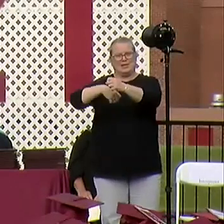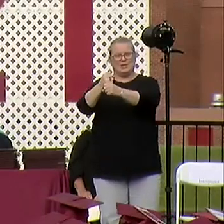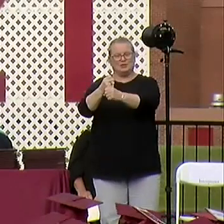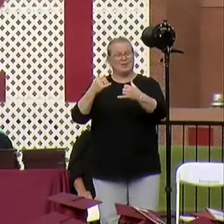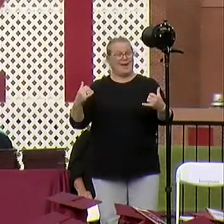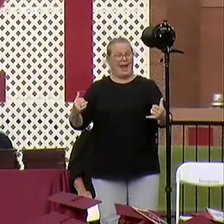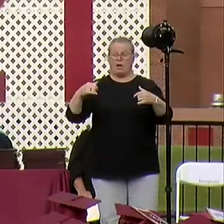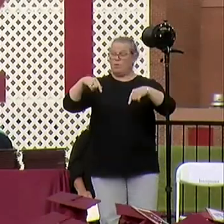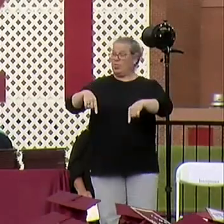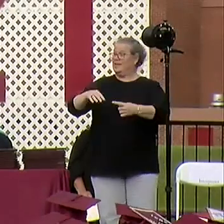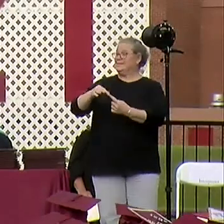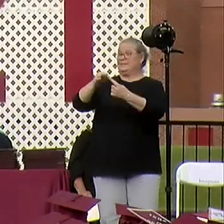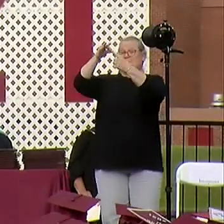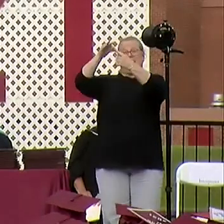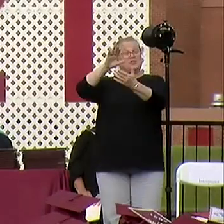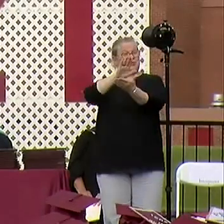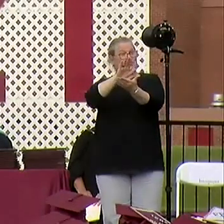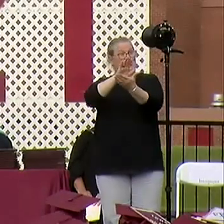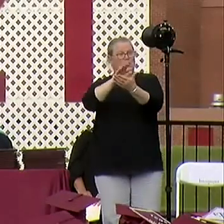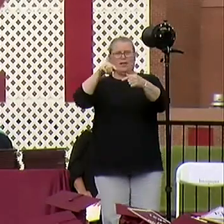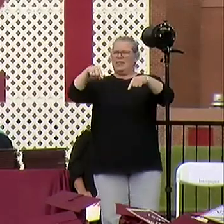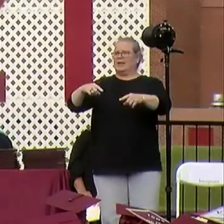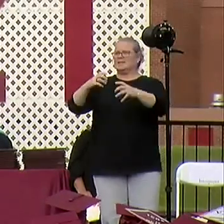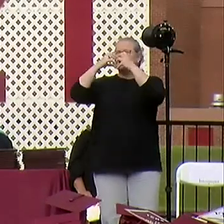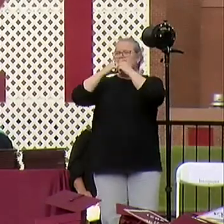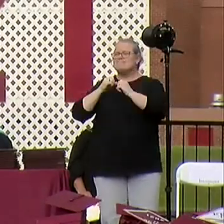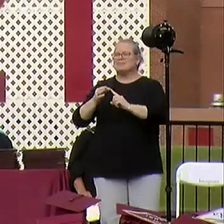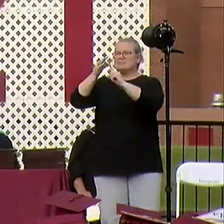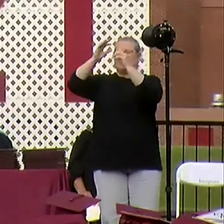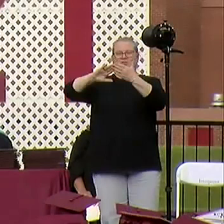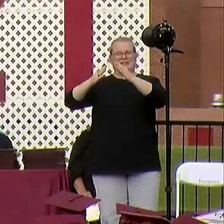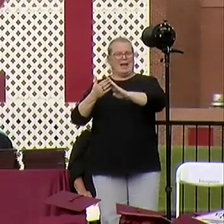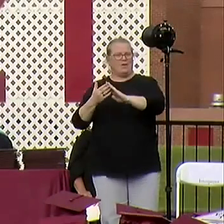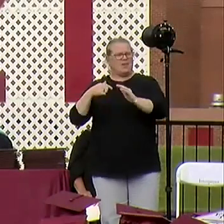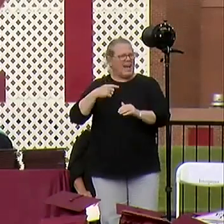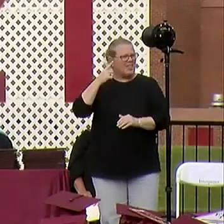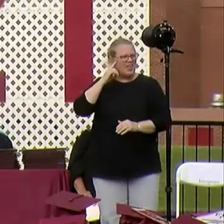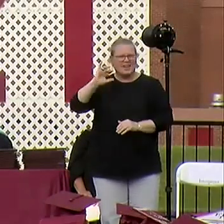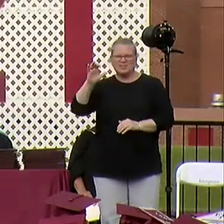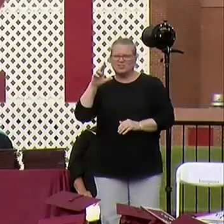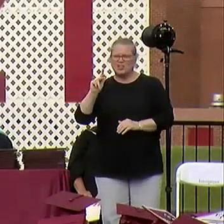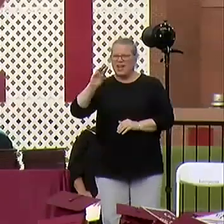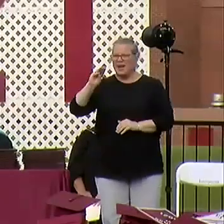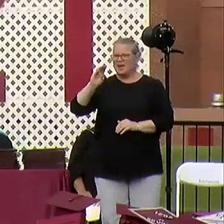special school and this very special town, I think Jack DeGray earlier called it a town with